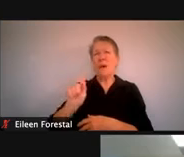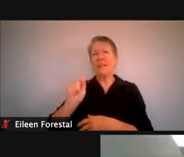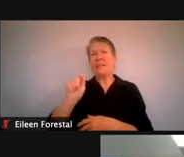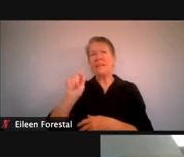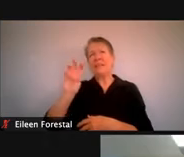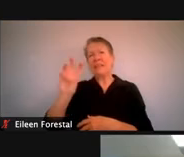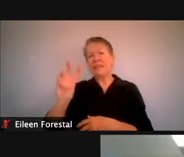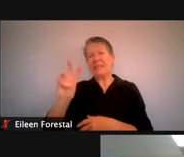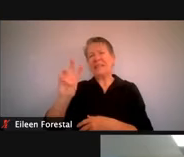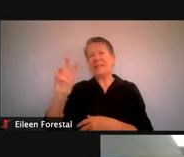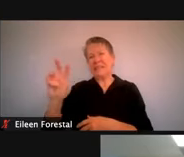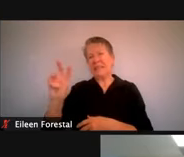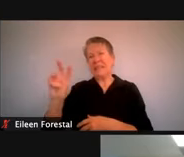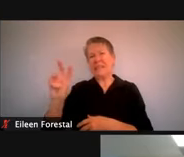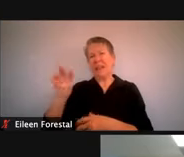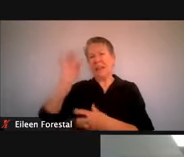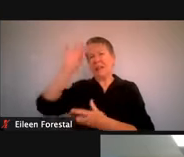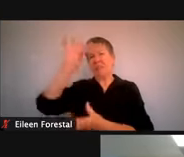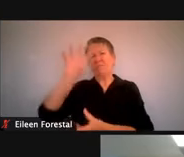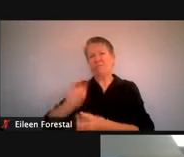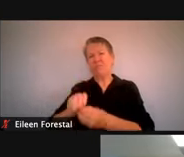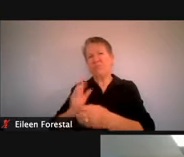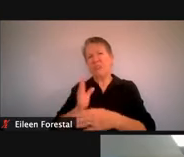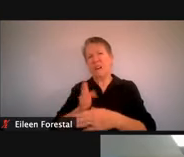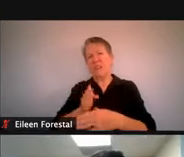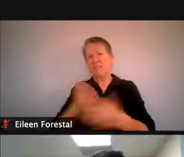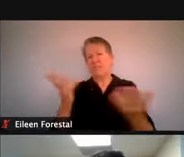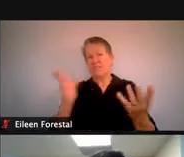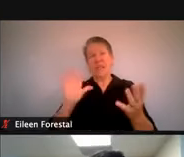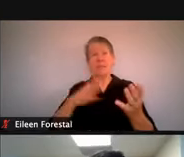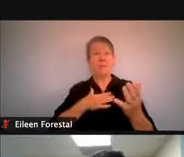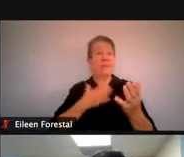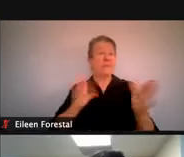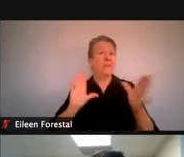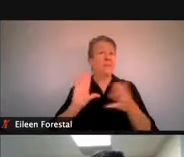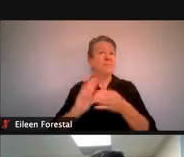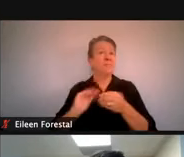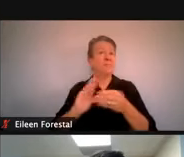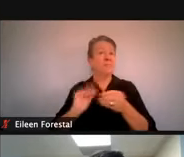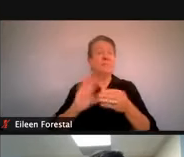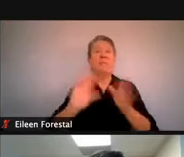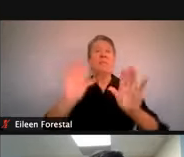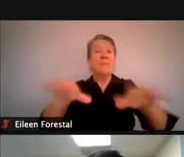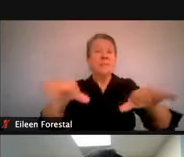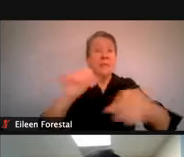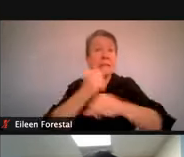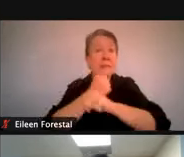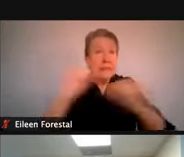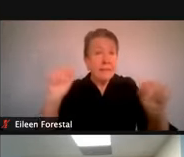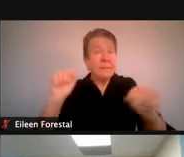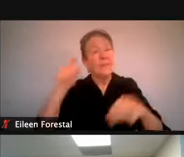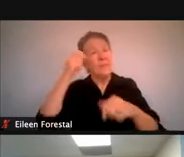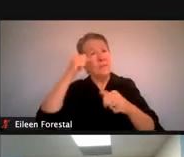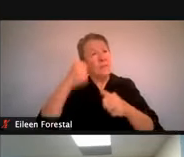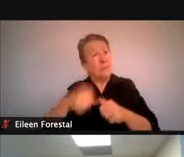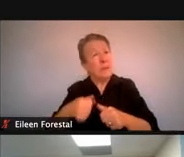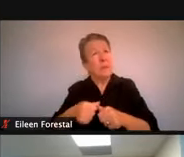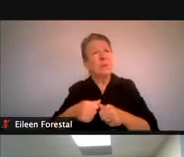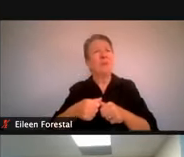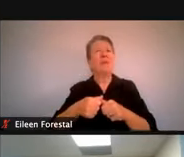5.66%. That concludes my daily report. Stay safe, and remember, for each other, for us